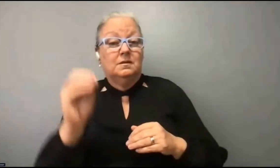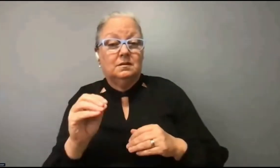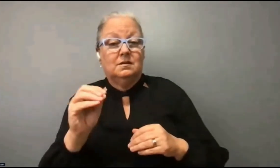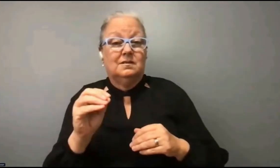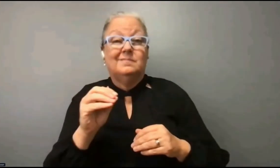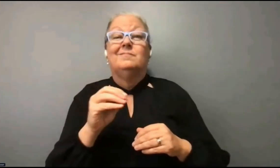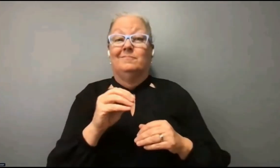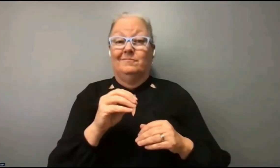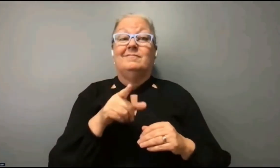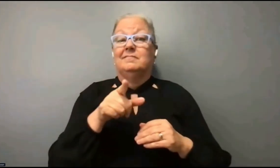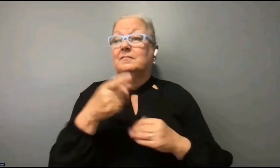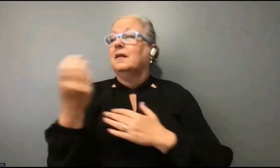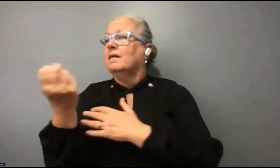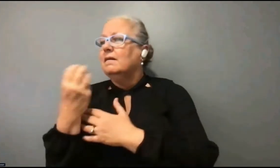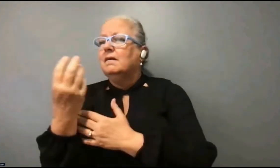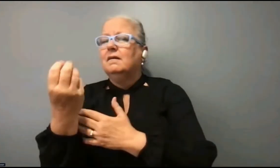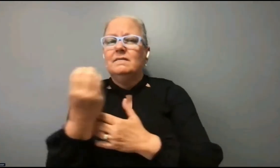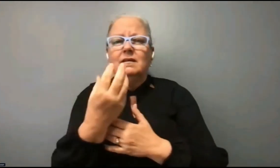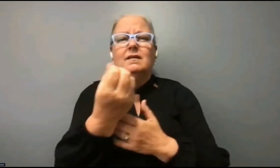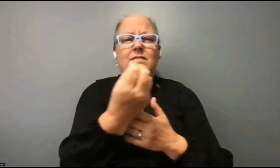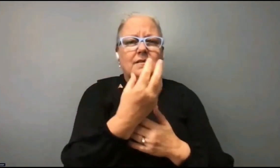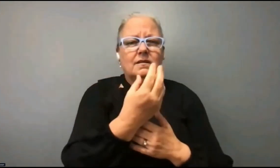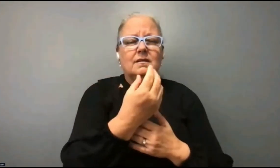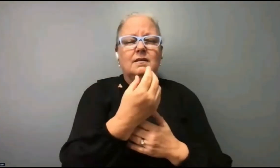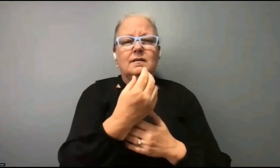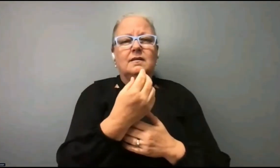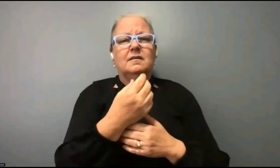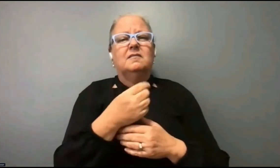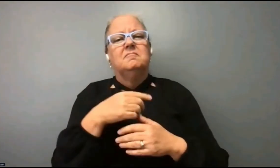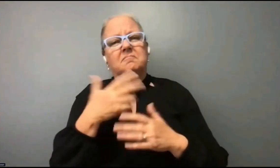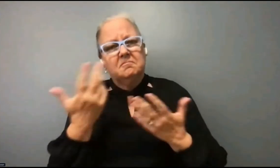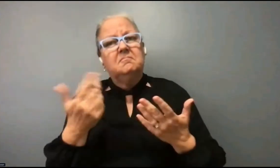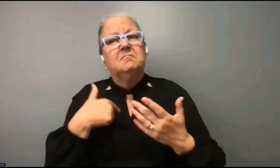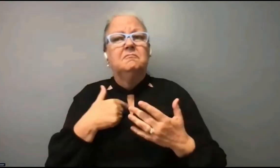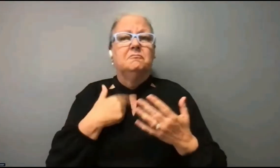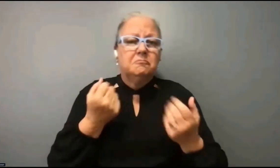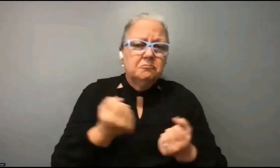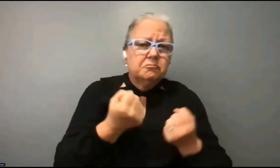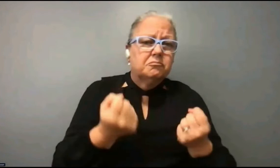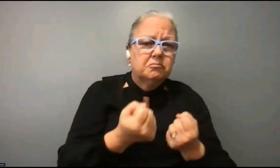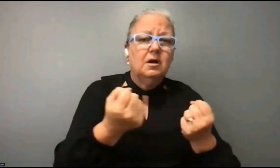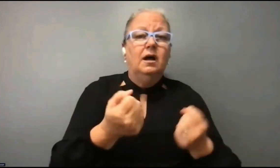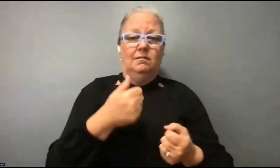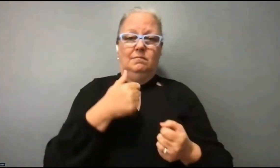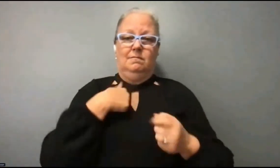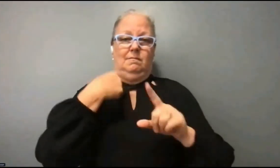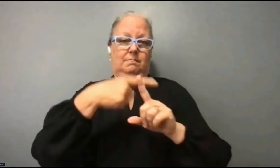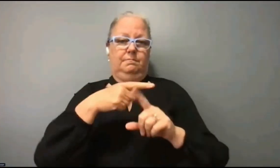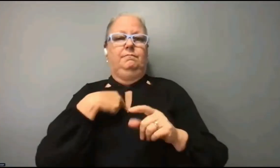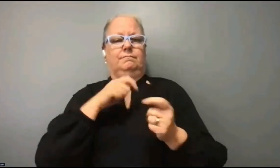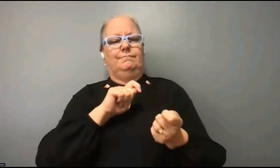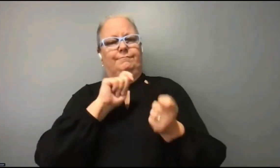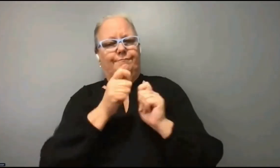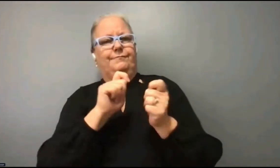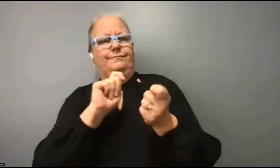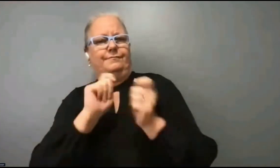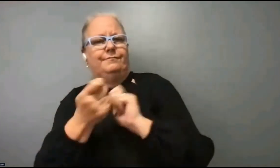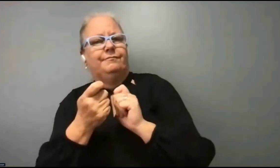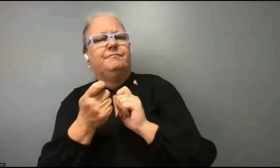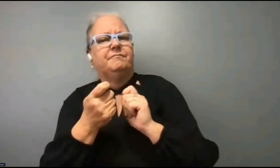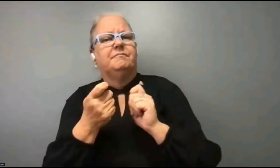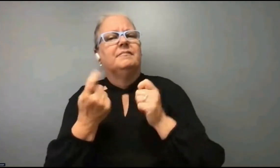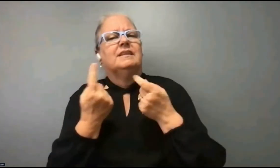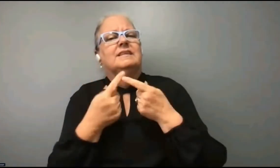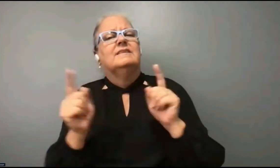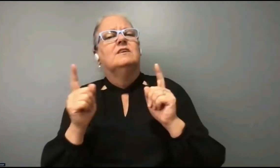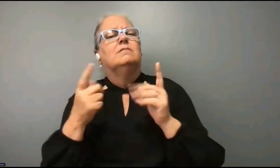feedbacks turn to actions, and also we made adaptive programming. That was just